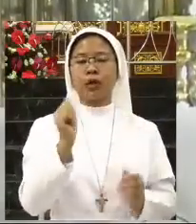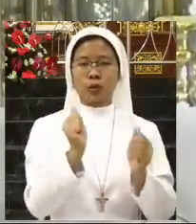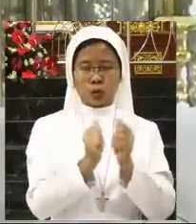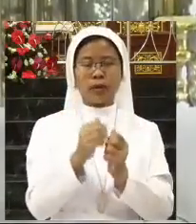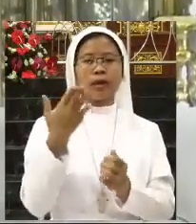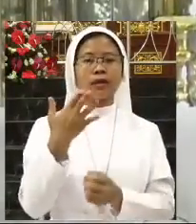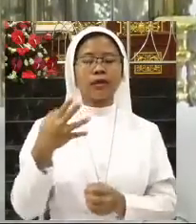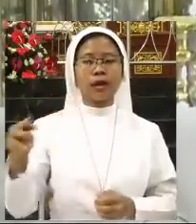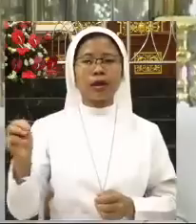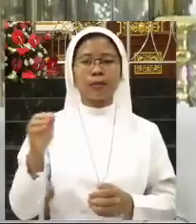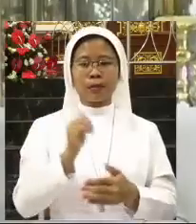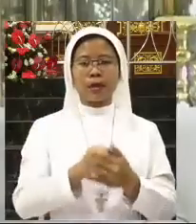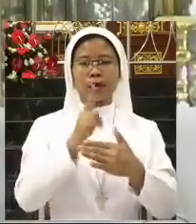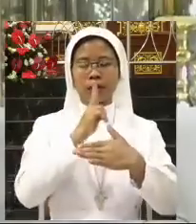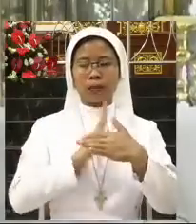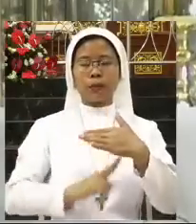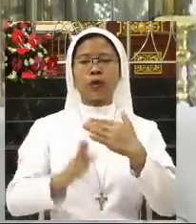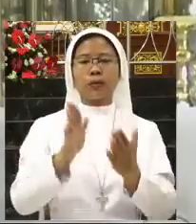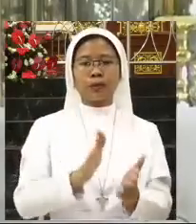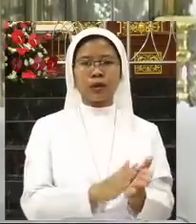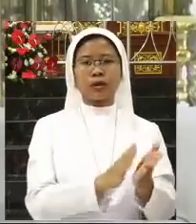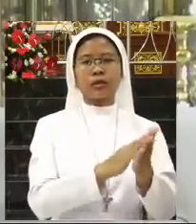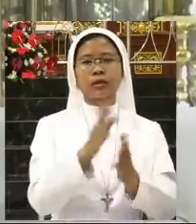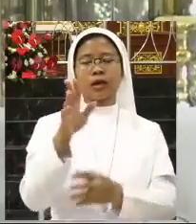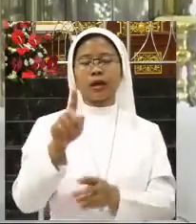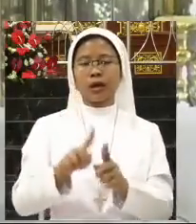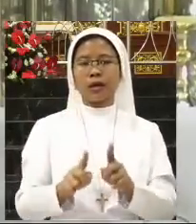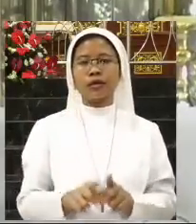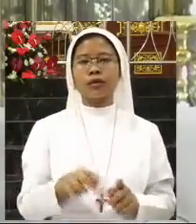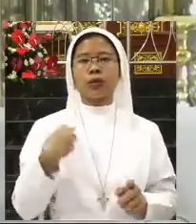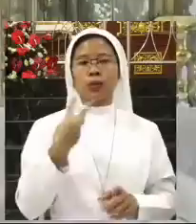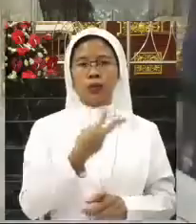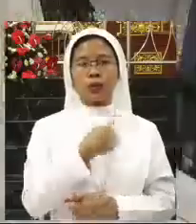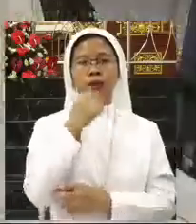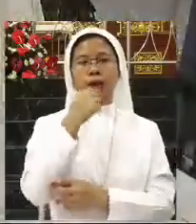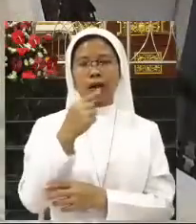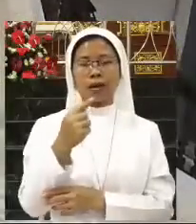theirs in humble praise as we acclaim.